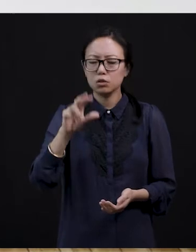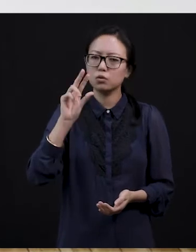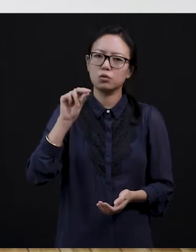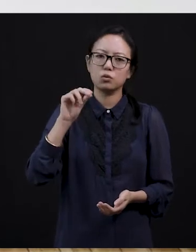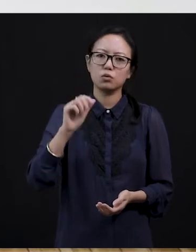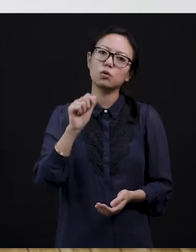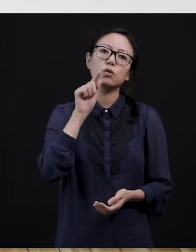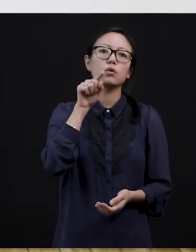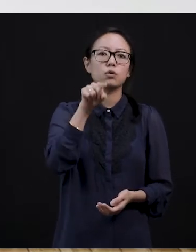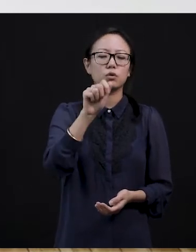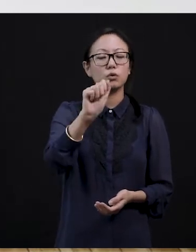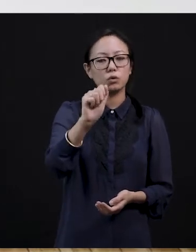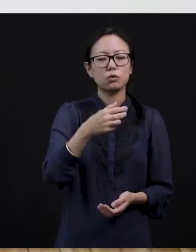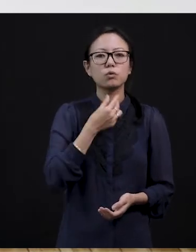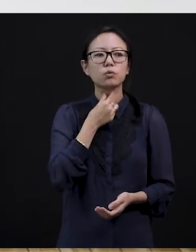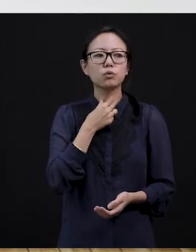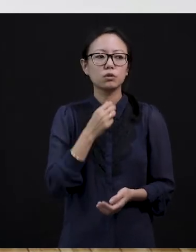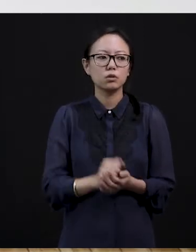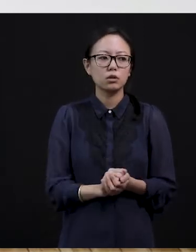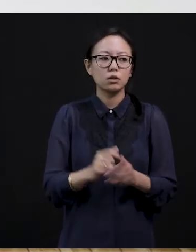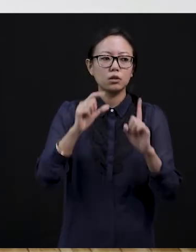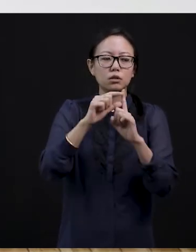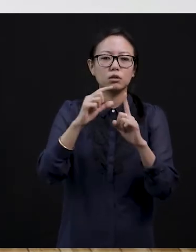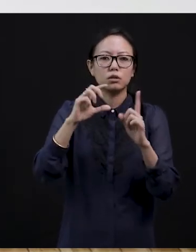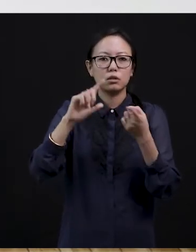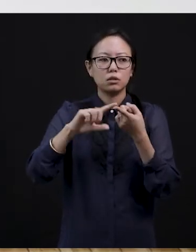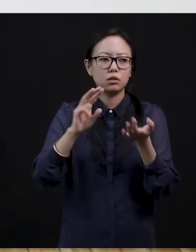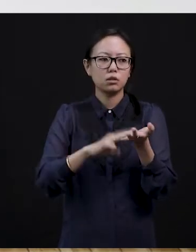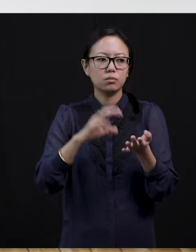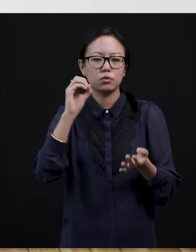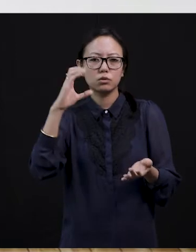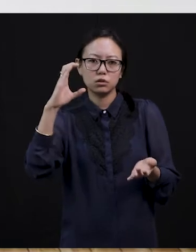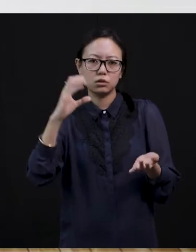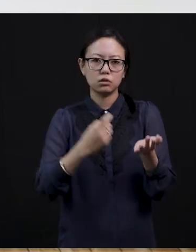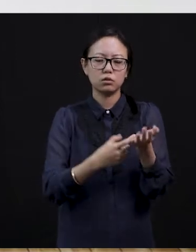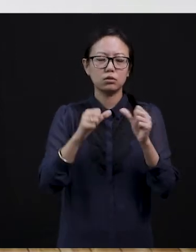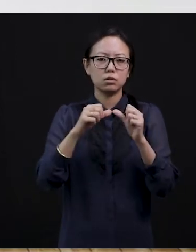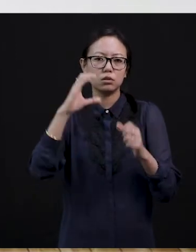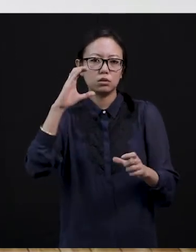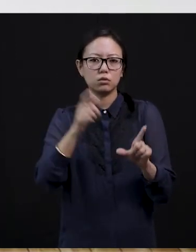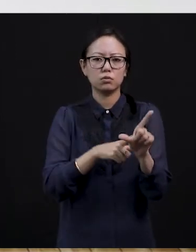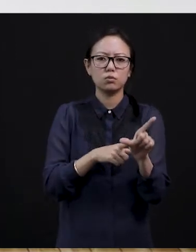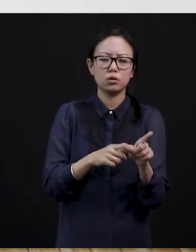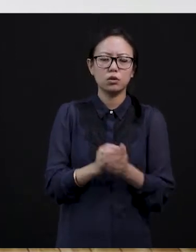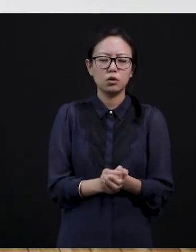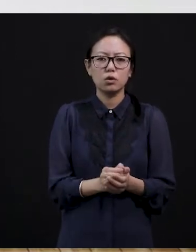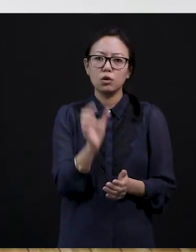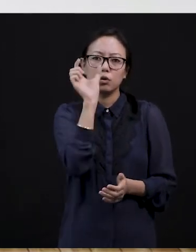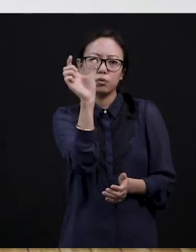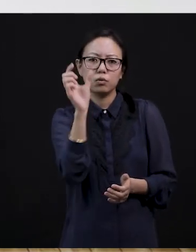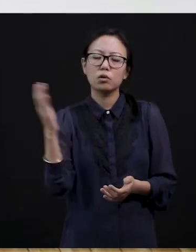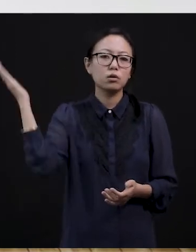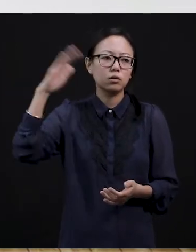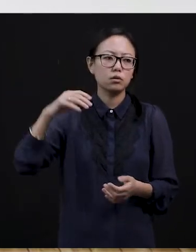this has come from a Greek language. So it's been divided into demos, that means the people,